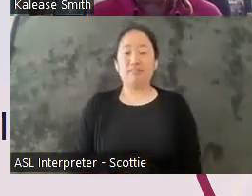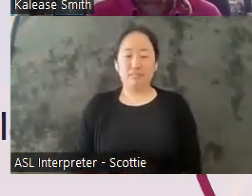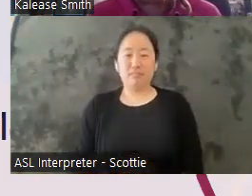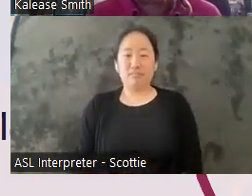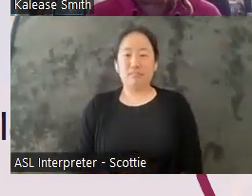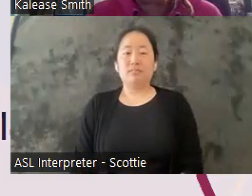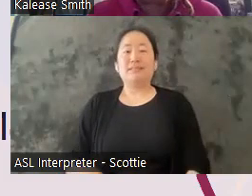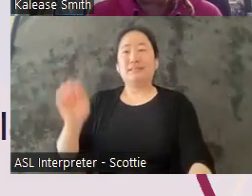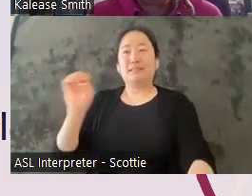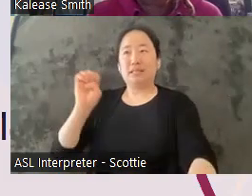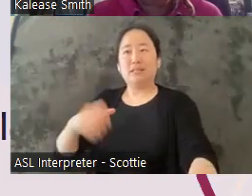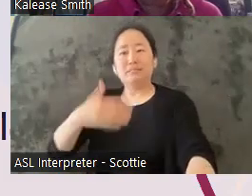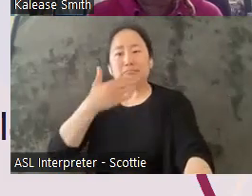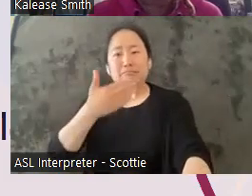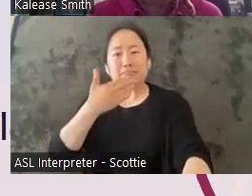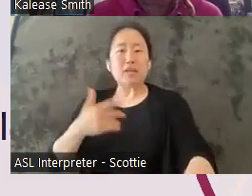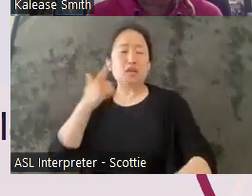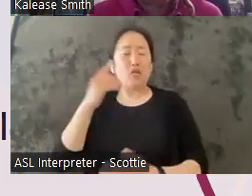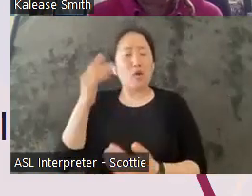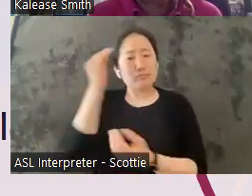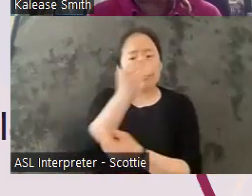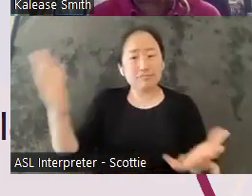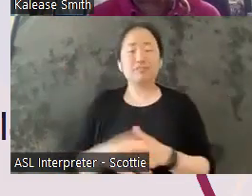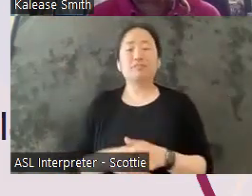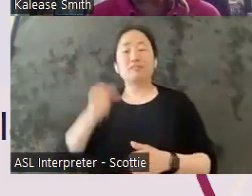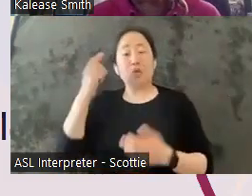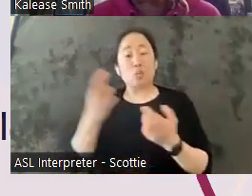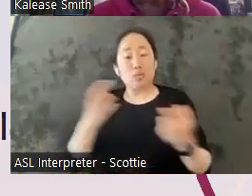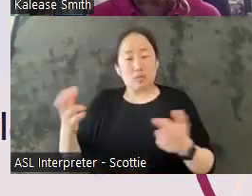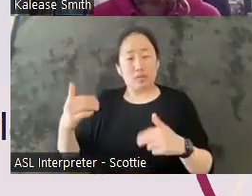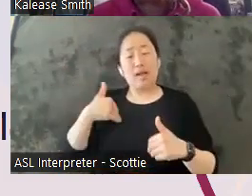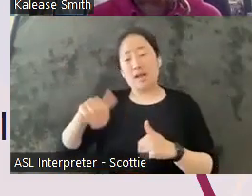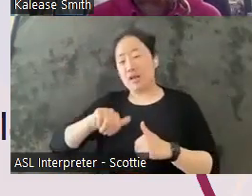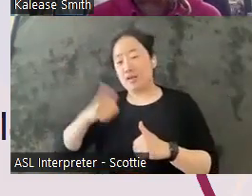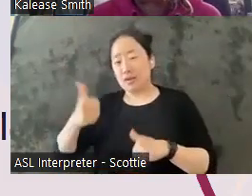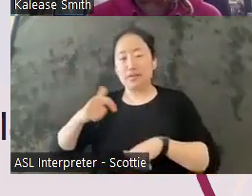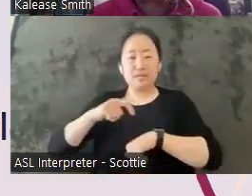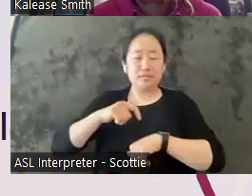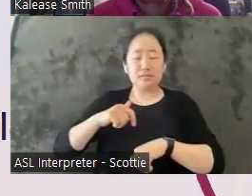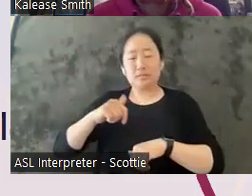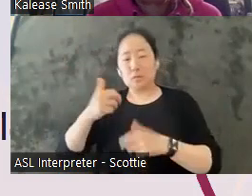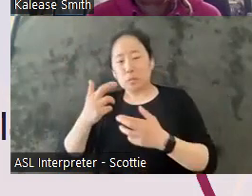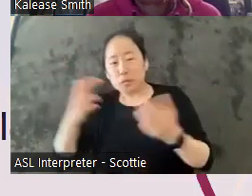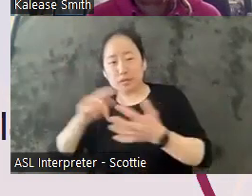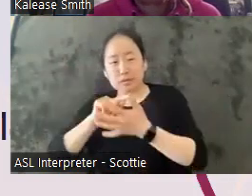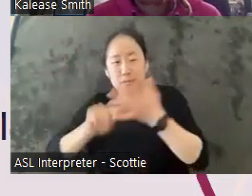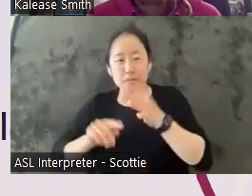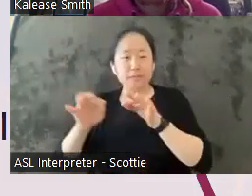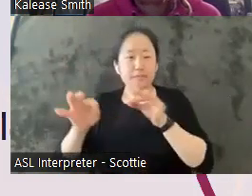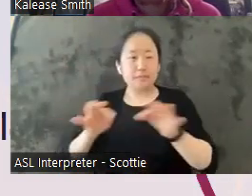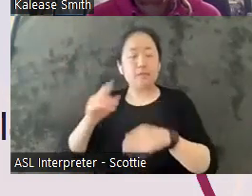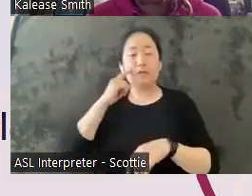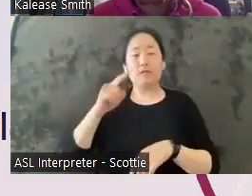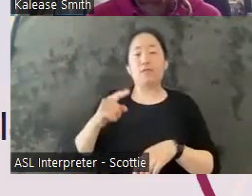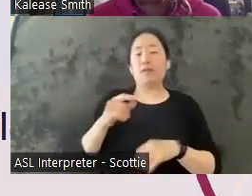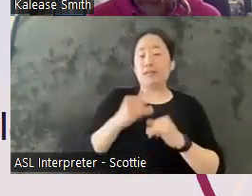Yeah, thank you both so much for resource sharing. We'll also have some more resources and time for extra questions at the end of the webinar and in the post-webinar email, and